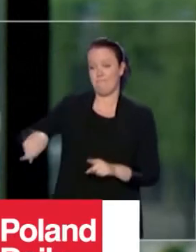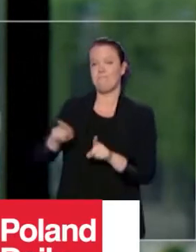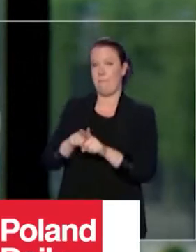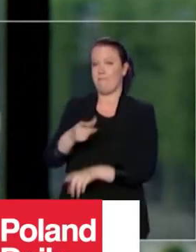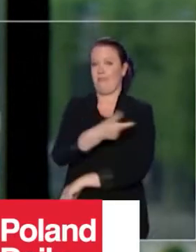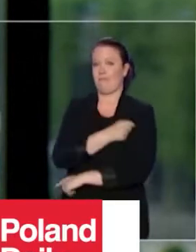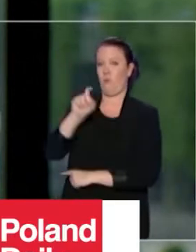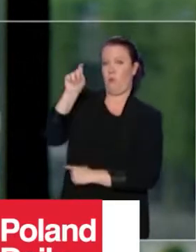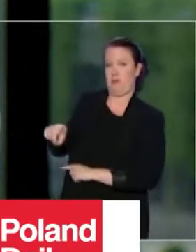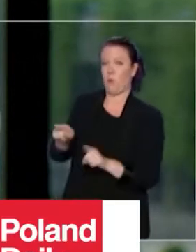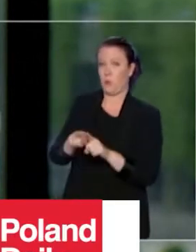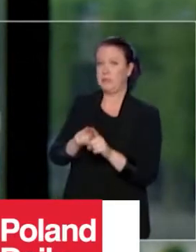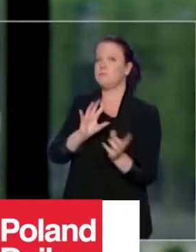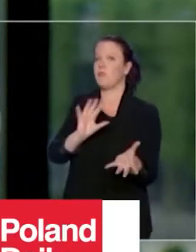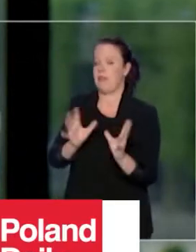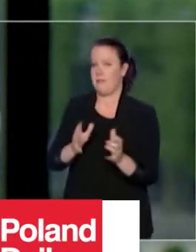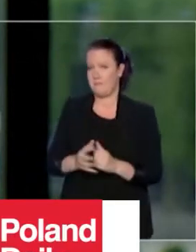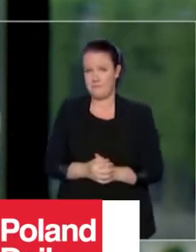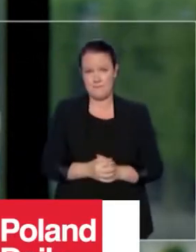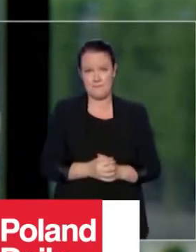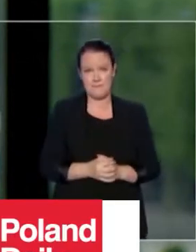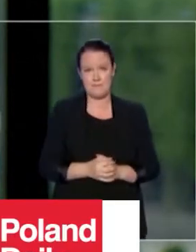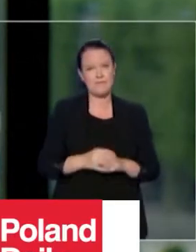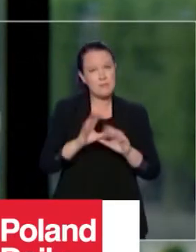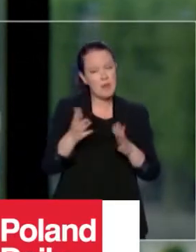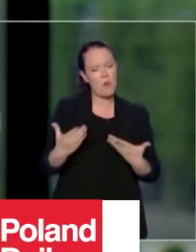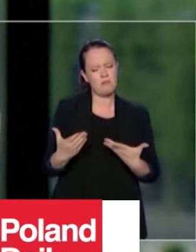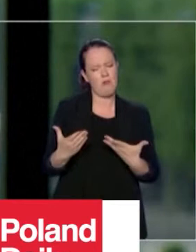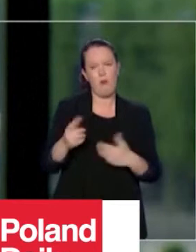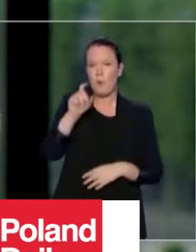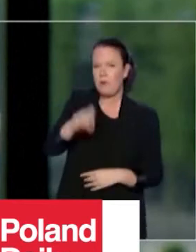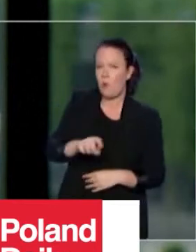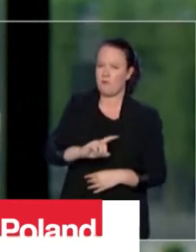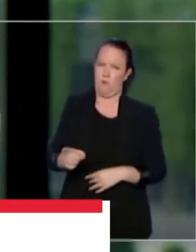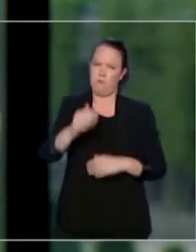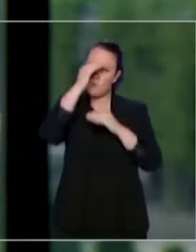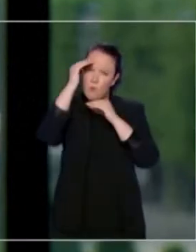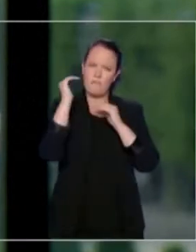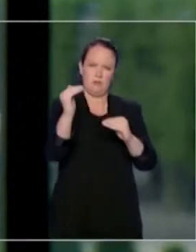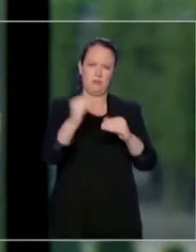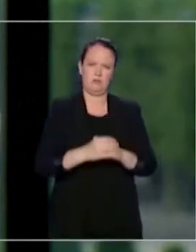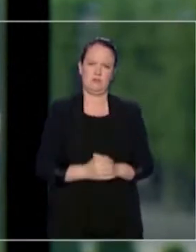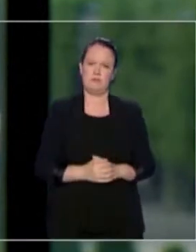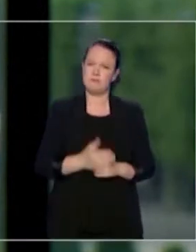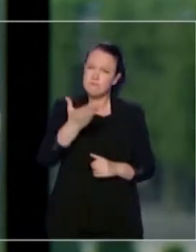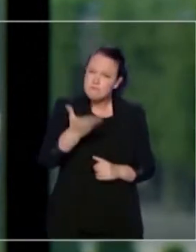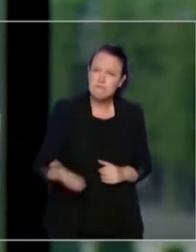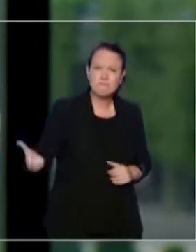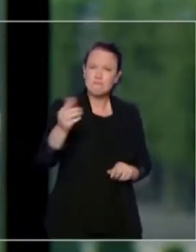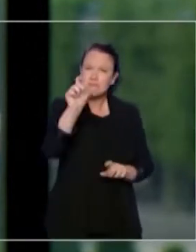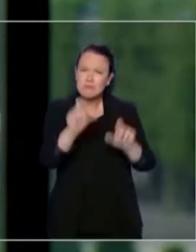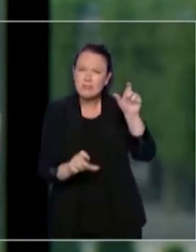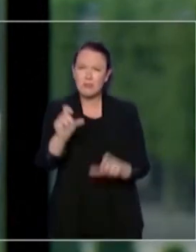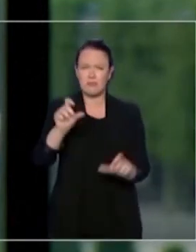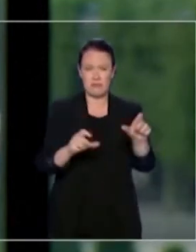and non-medical workers in hospitals, clinics, care homes, homes for handicapped people, for all professionals or volunteers who work